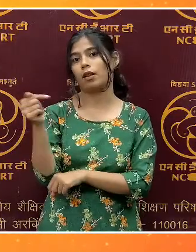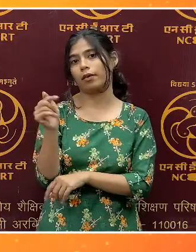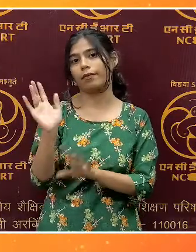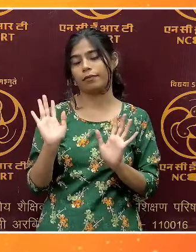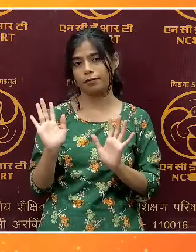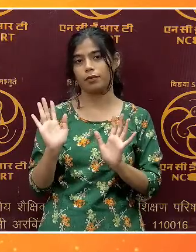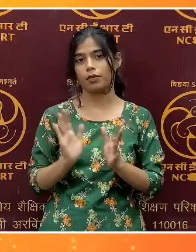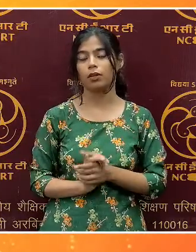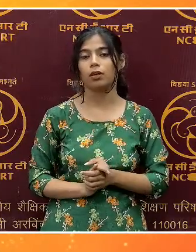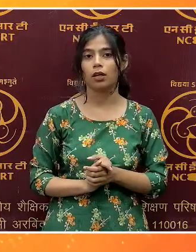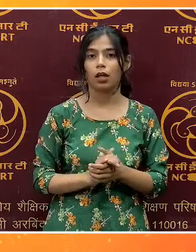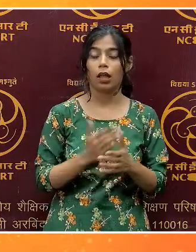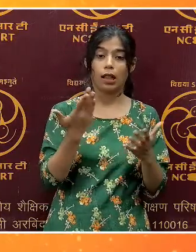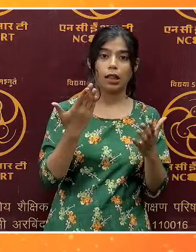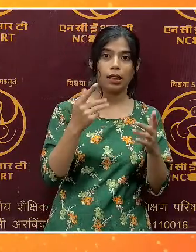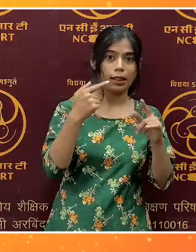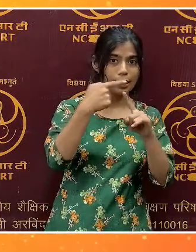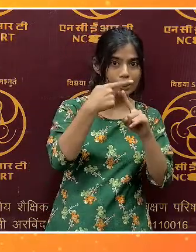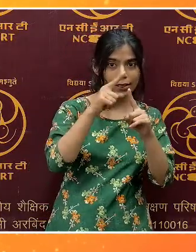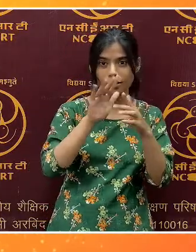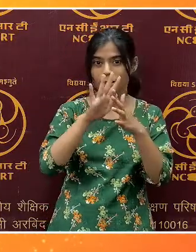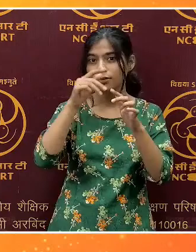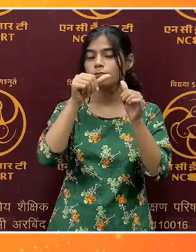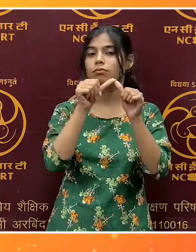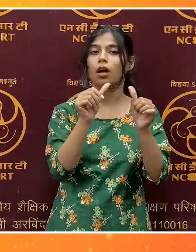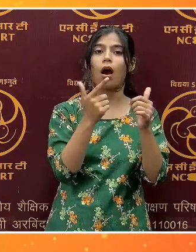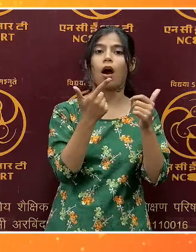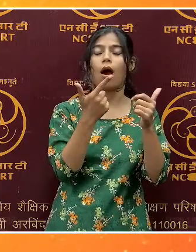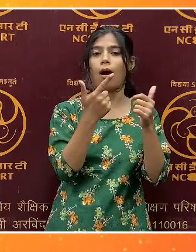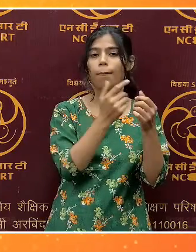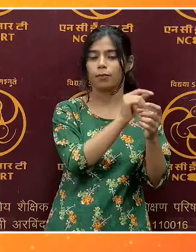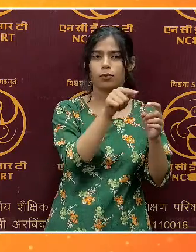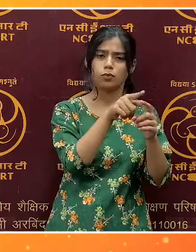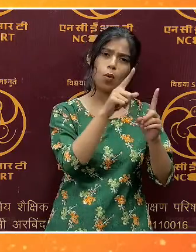Theta can be positive or negative.